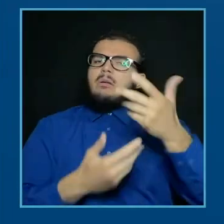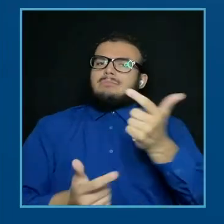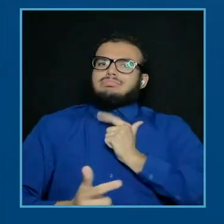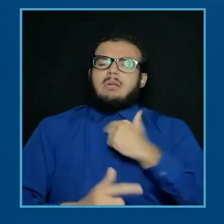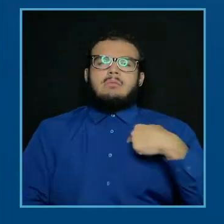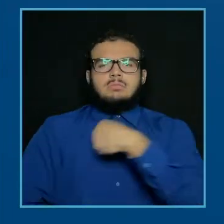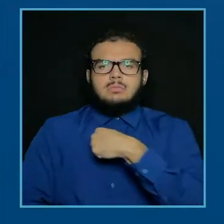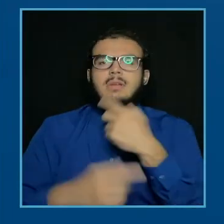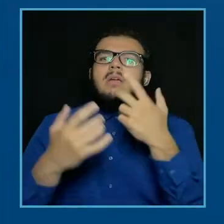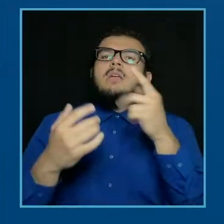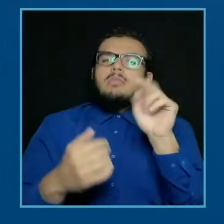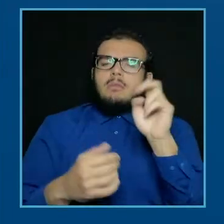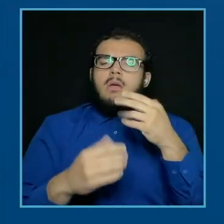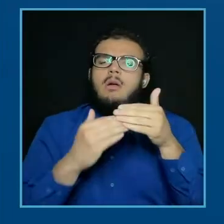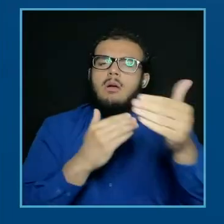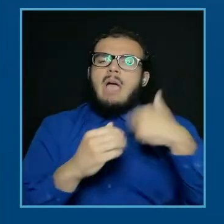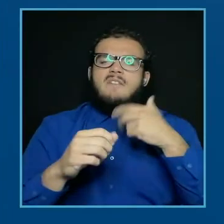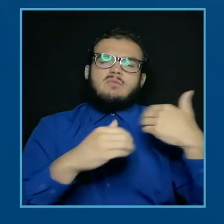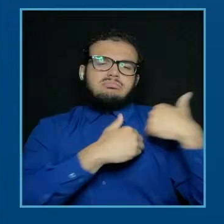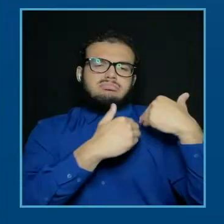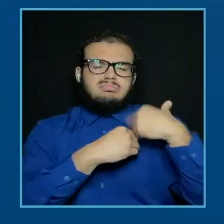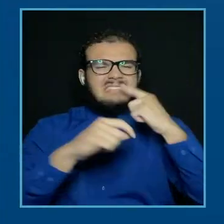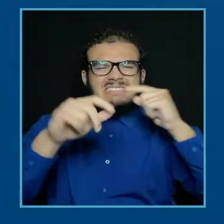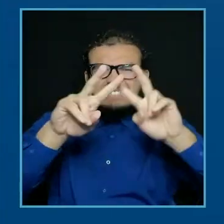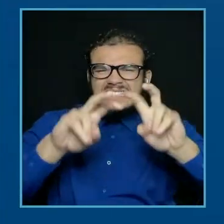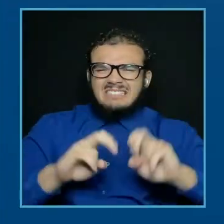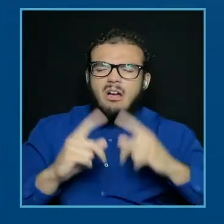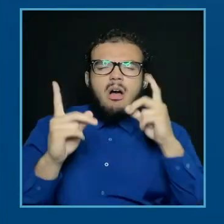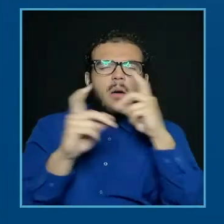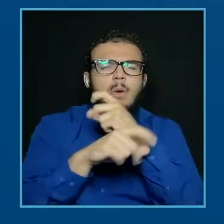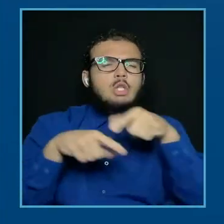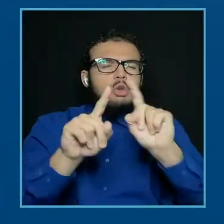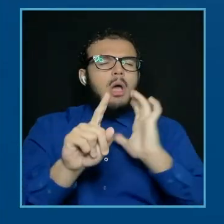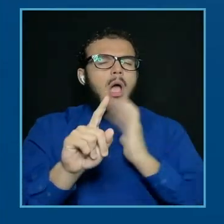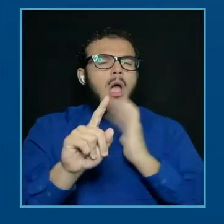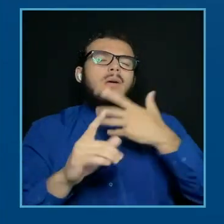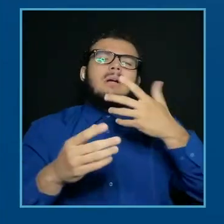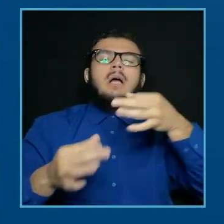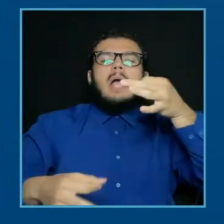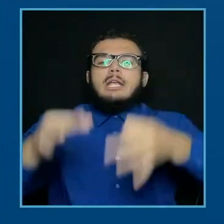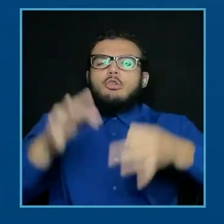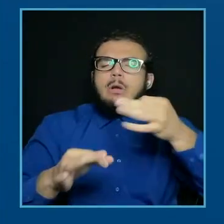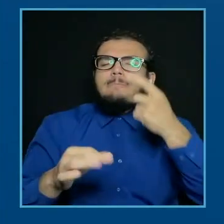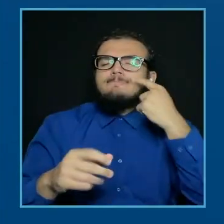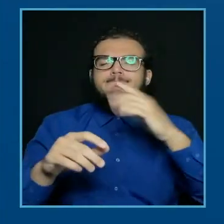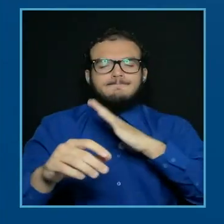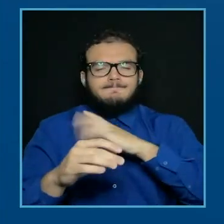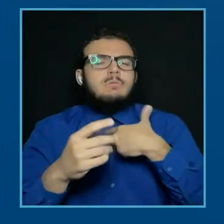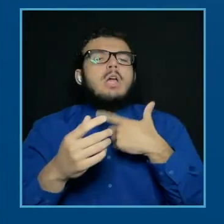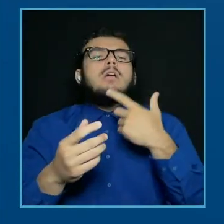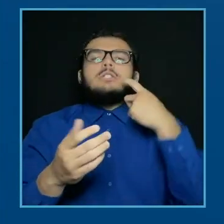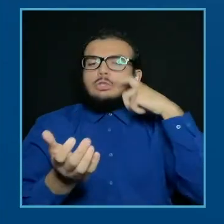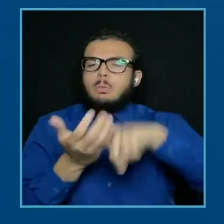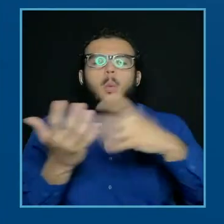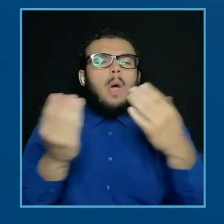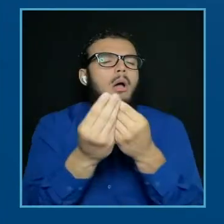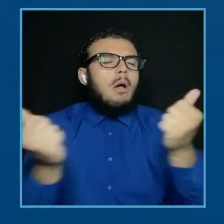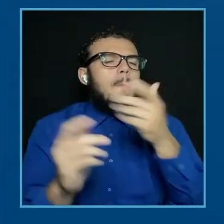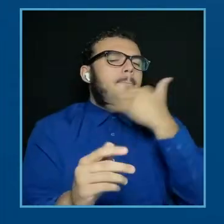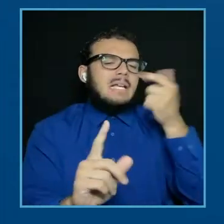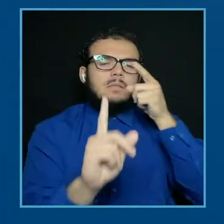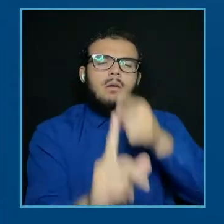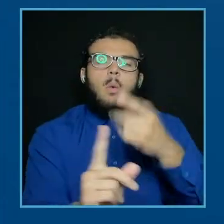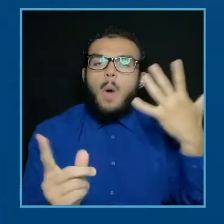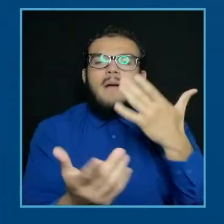a responsibility to parse the complexity during our public hearings and determine what resolution best reflects the facts and